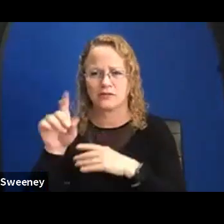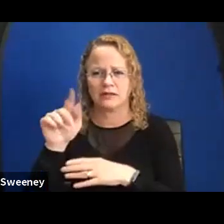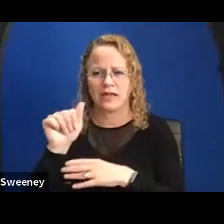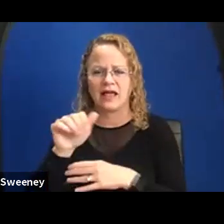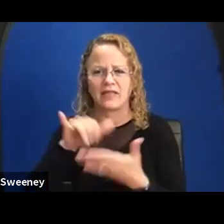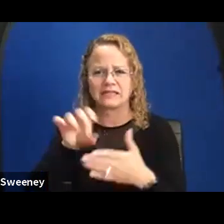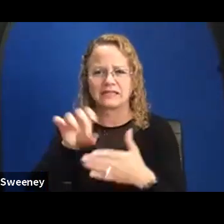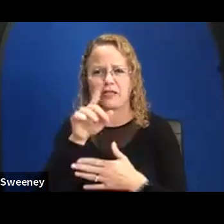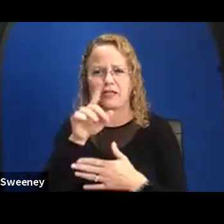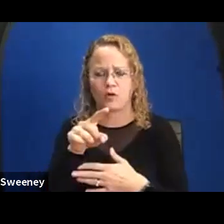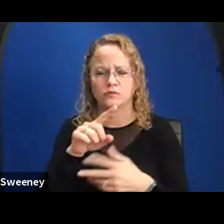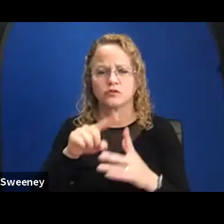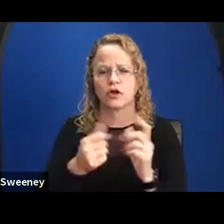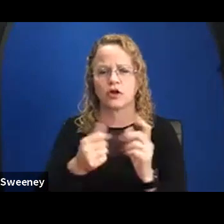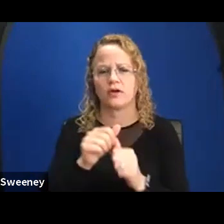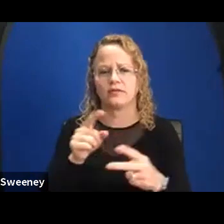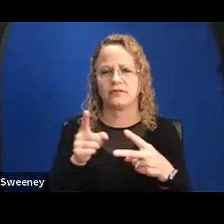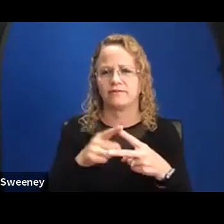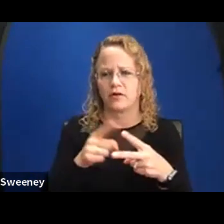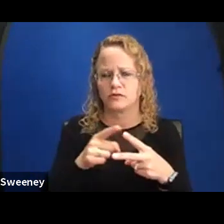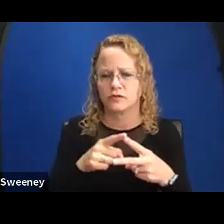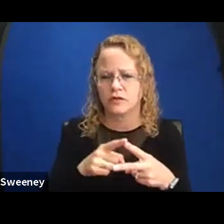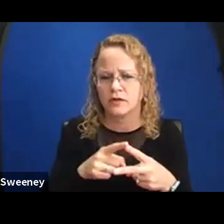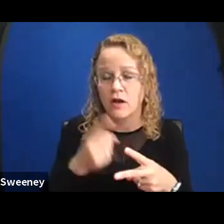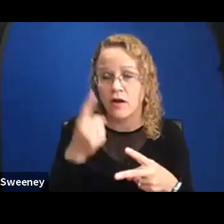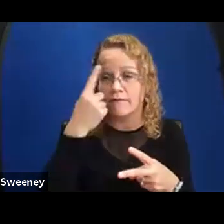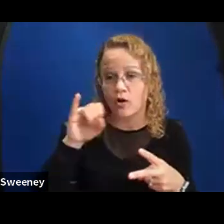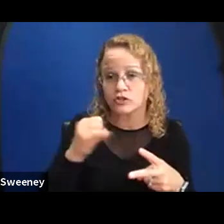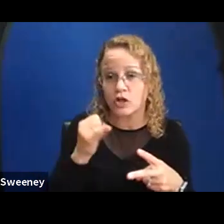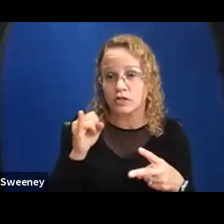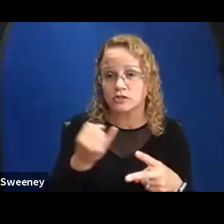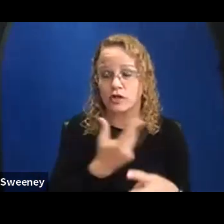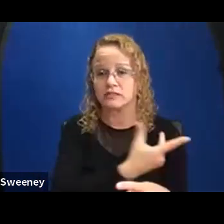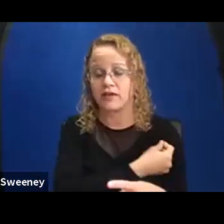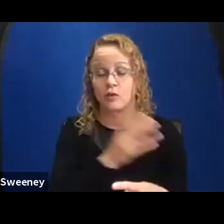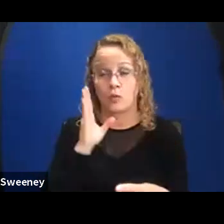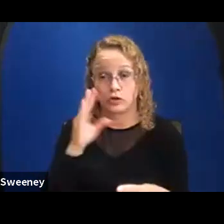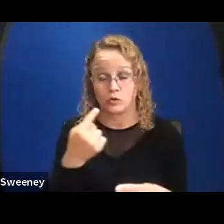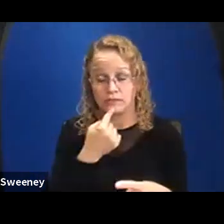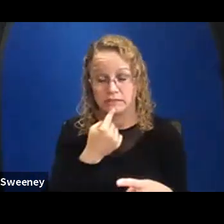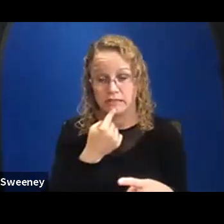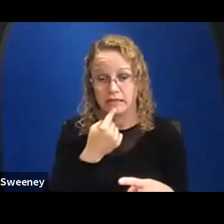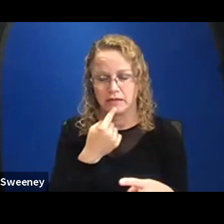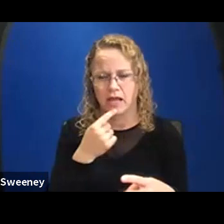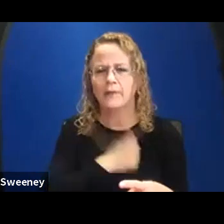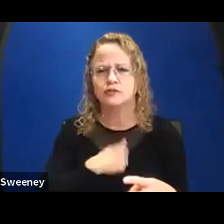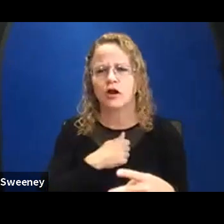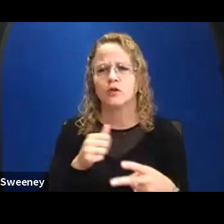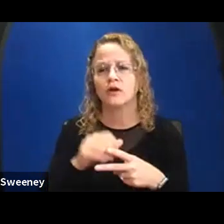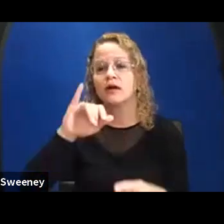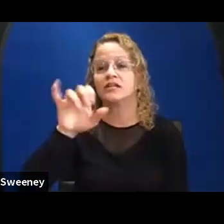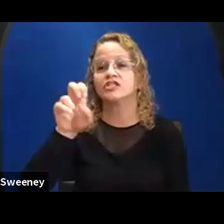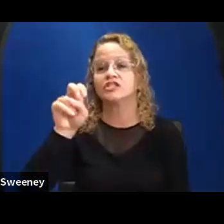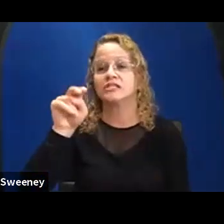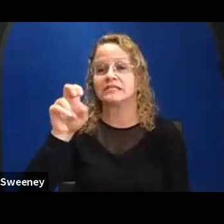had. So we'll start with the first one. So in regards to the Johnson & Johnson vaccine, would you say that, with the Janssen vaccine they